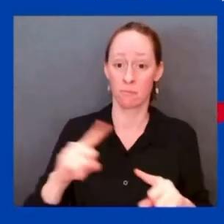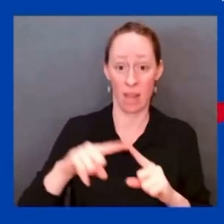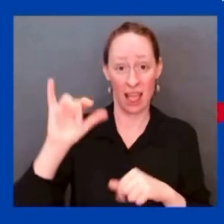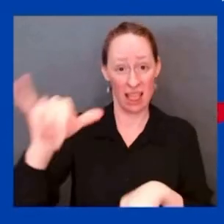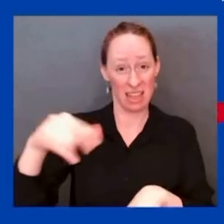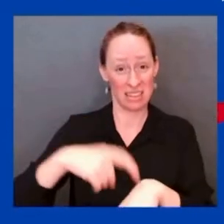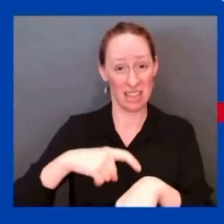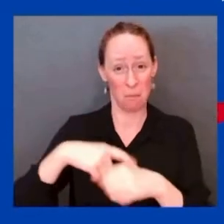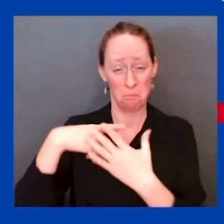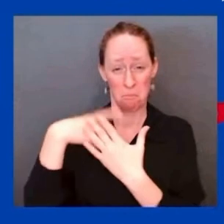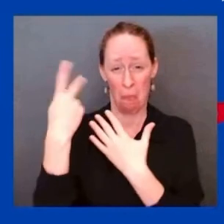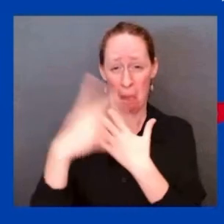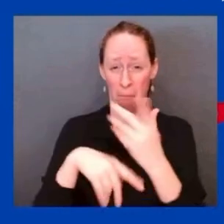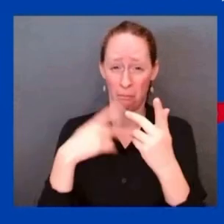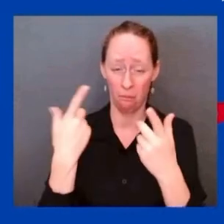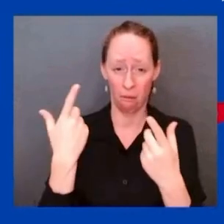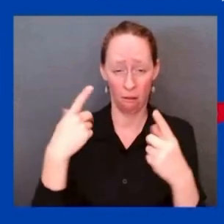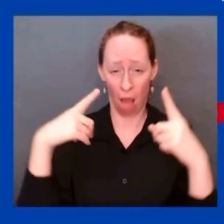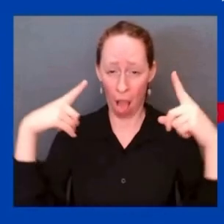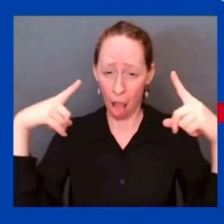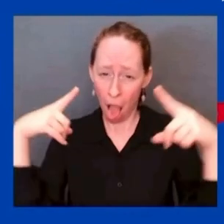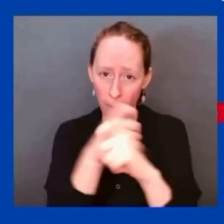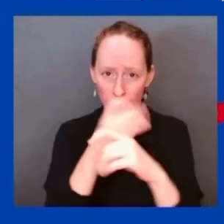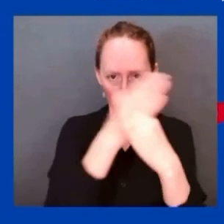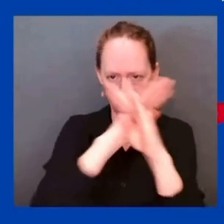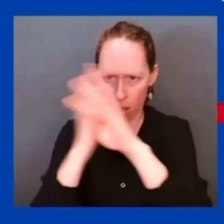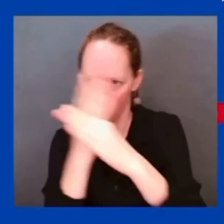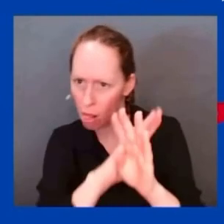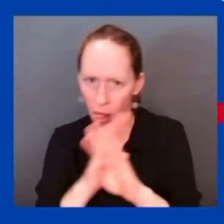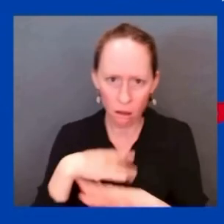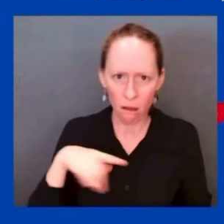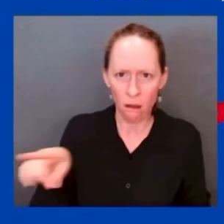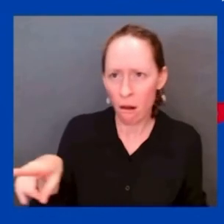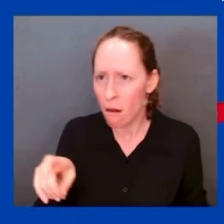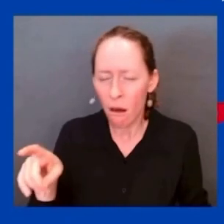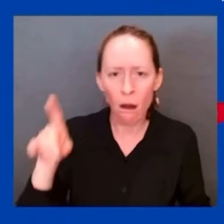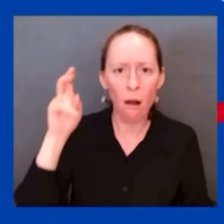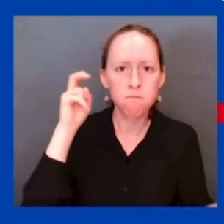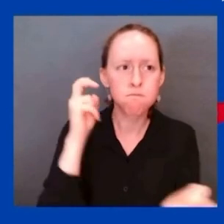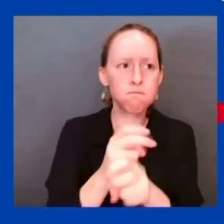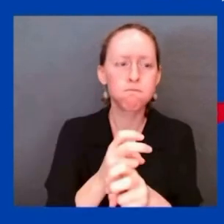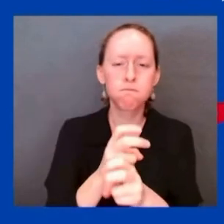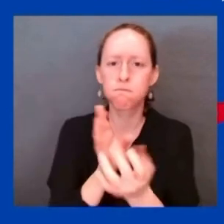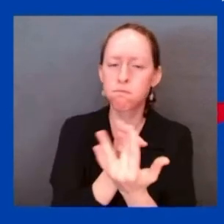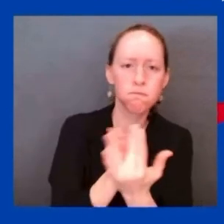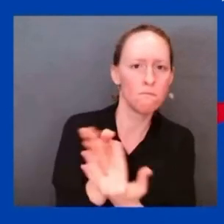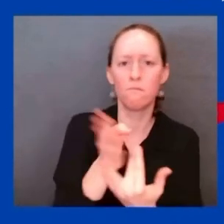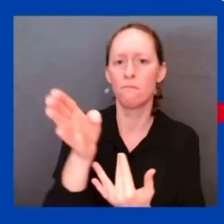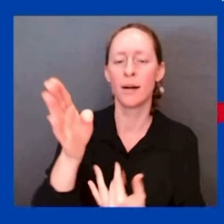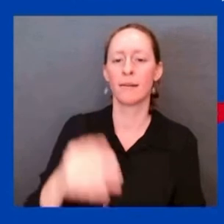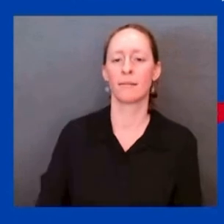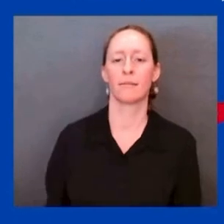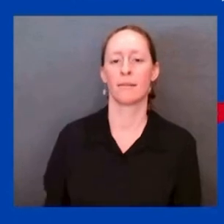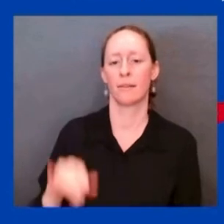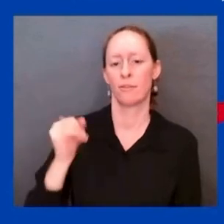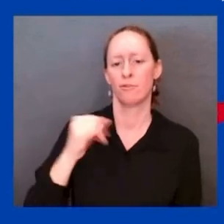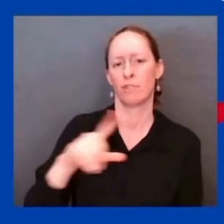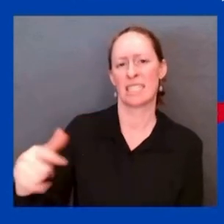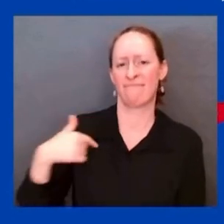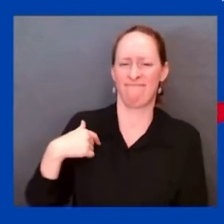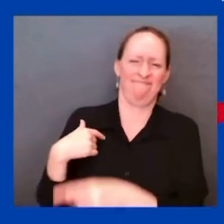take advantage of. But Jill and I were determined to fix it, and we have. Since I've been in office, there are now more